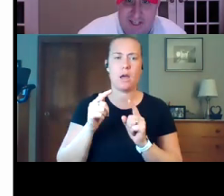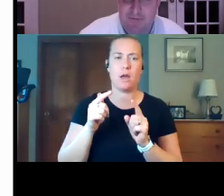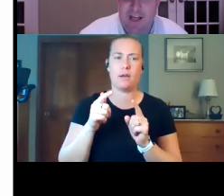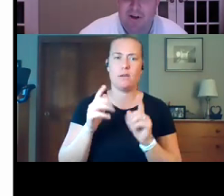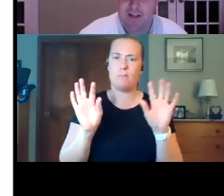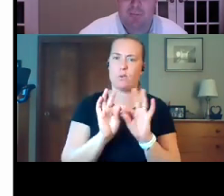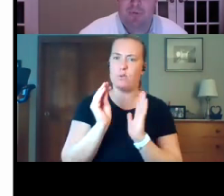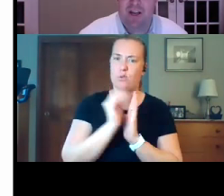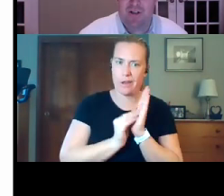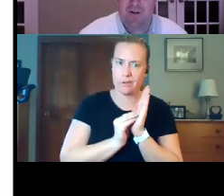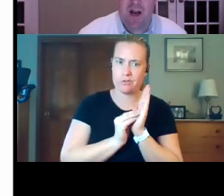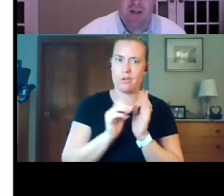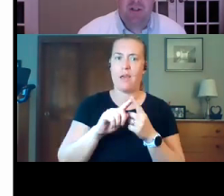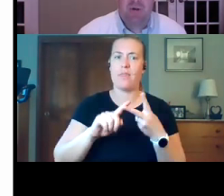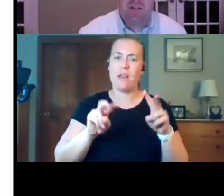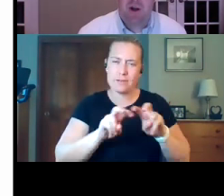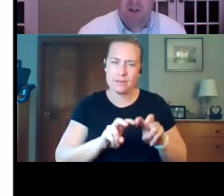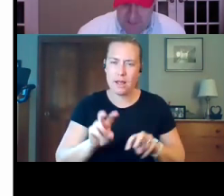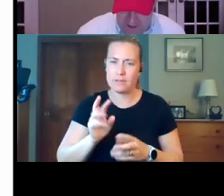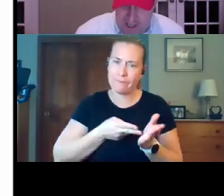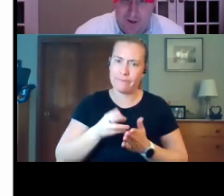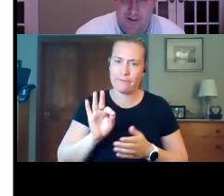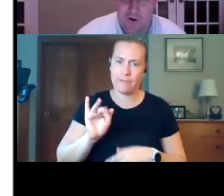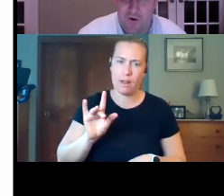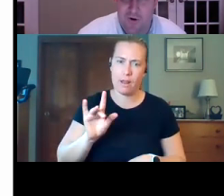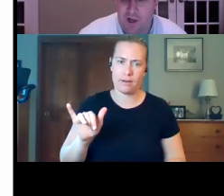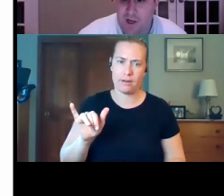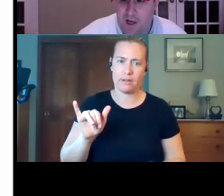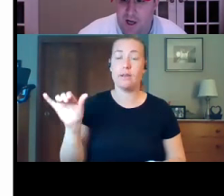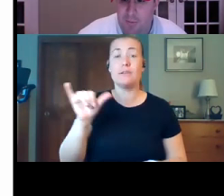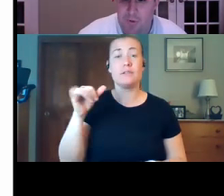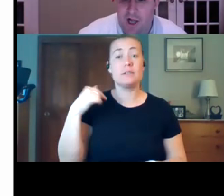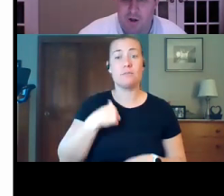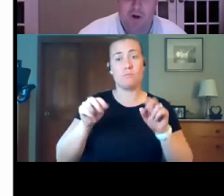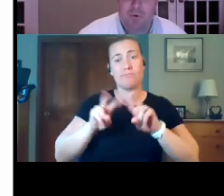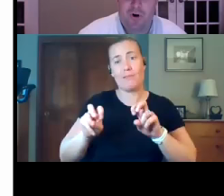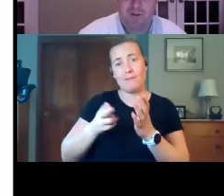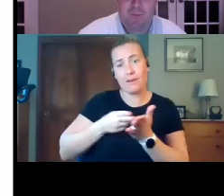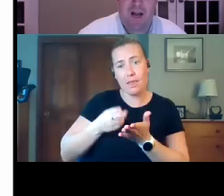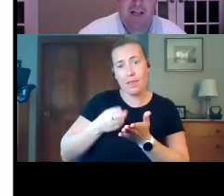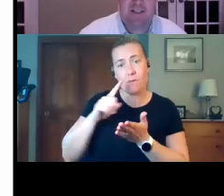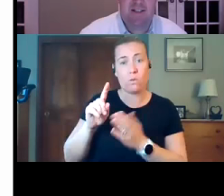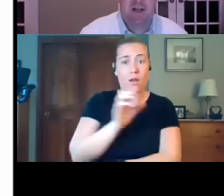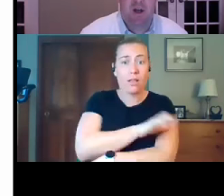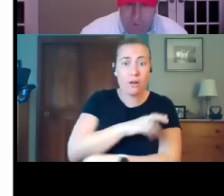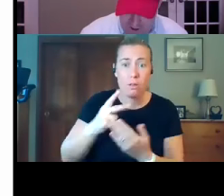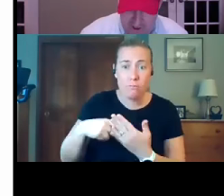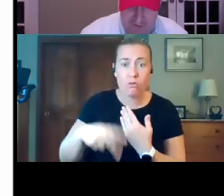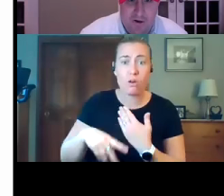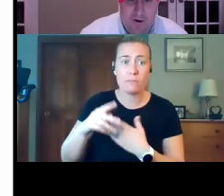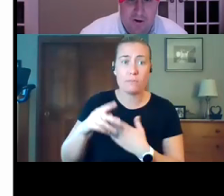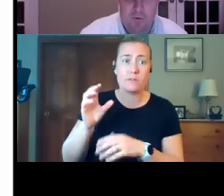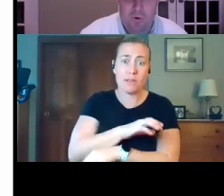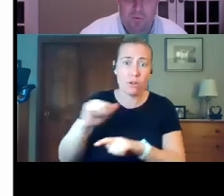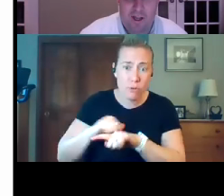assess fidelity to implementation strategies. So just like we assess fidelity to clinical programs and practices, we also